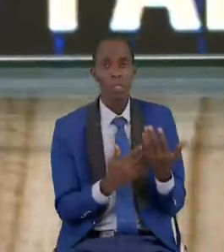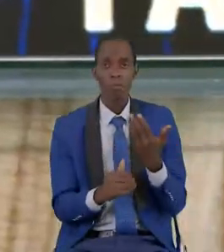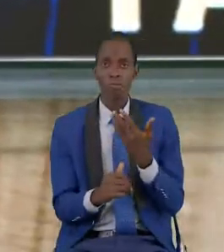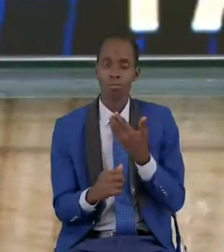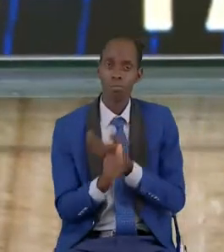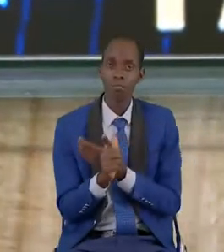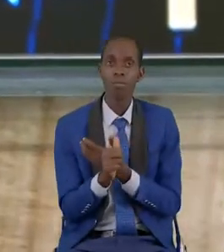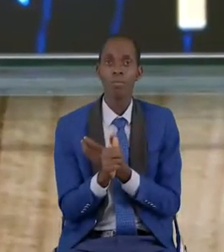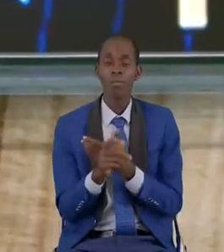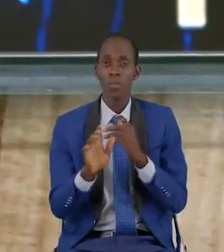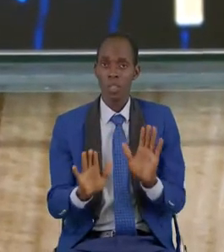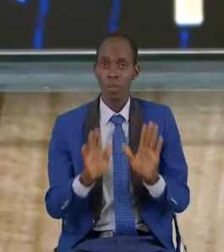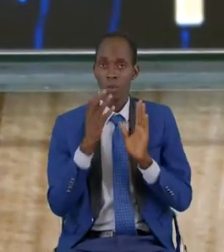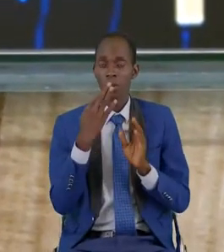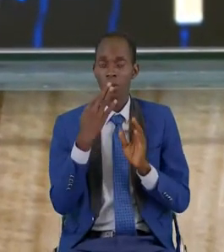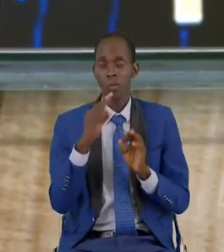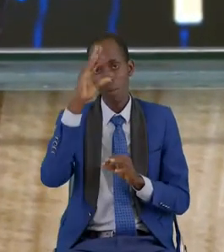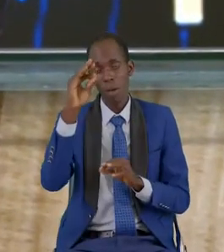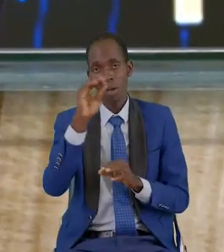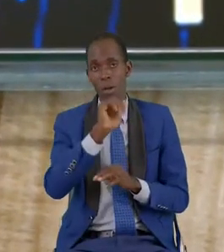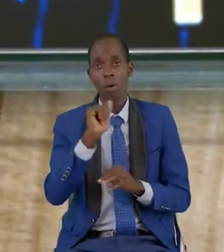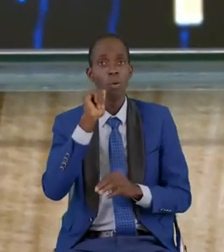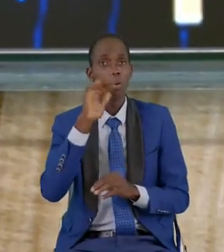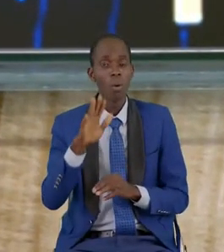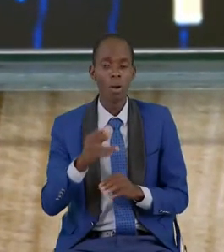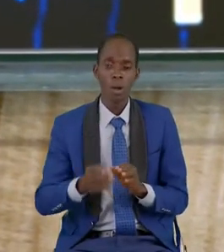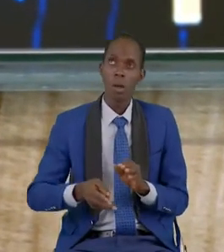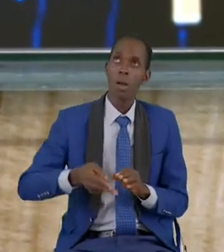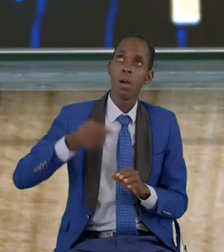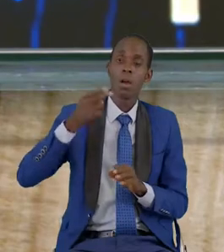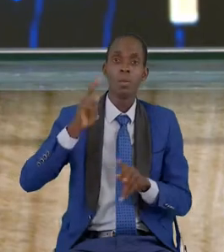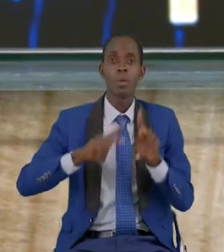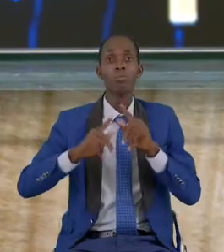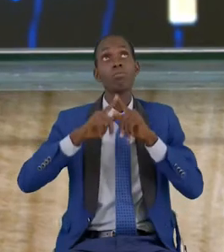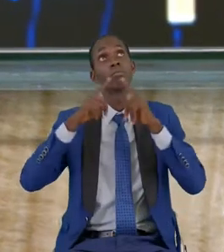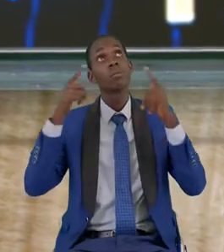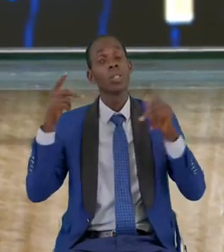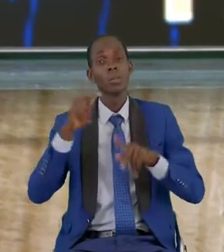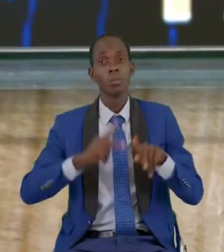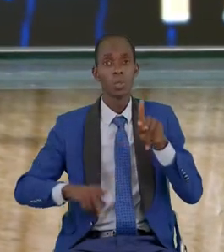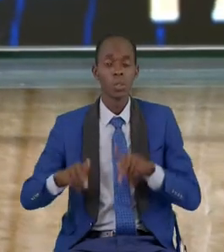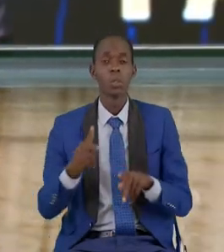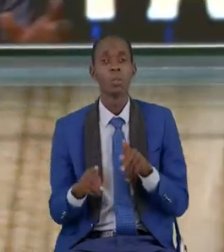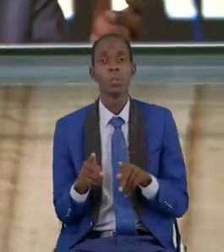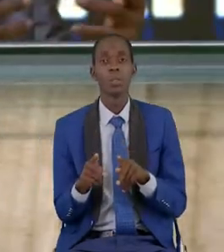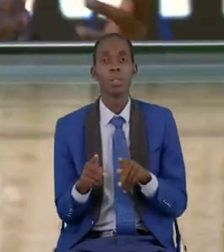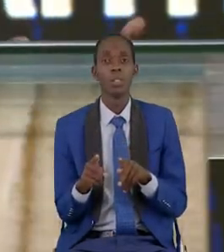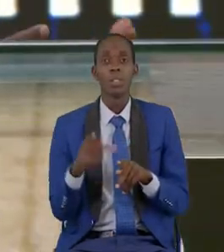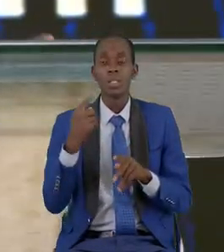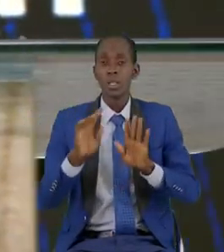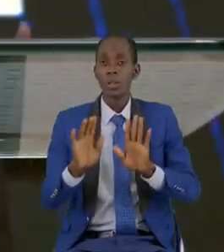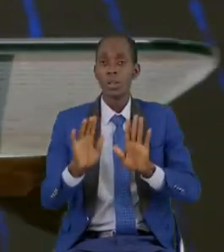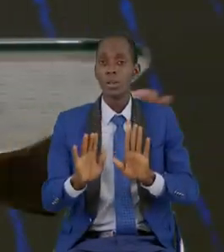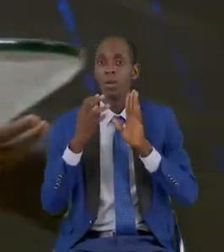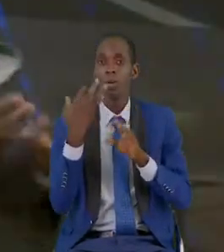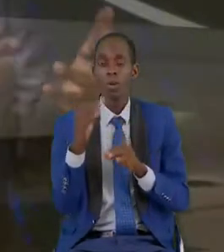a man, a woman, high people, great people, forceful people, the fear of their